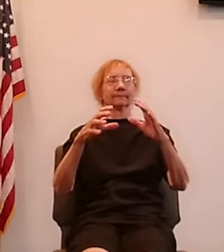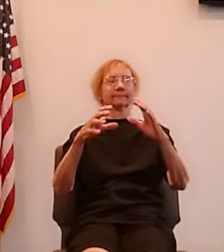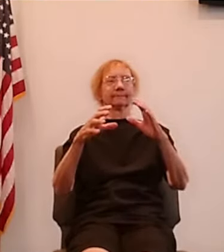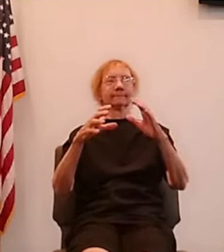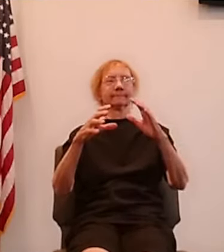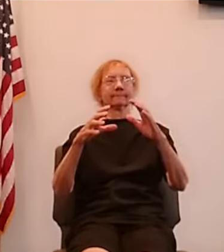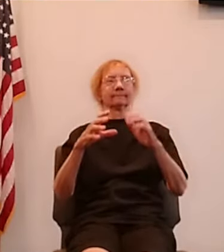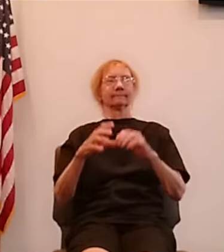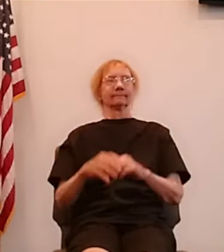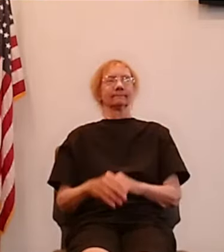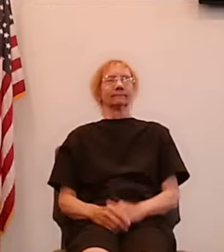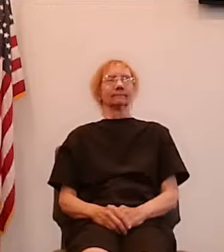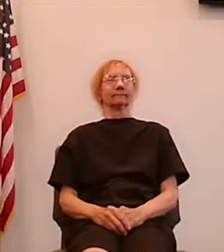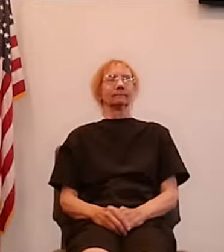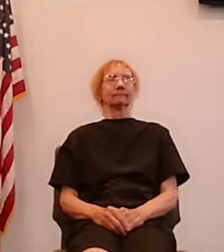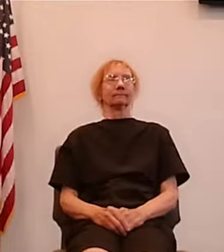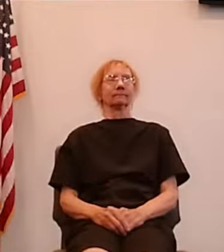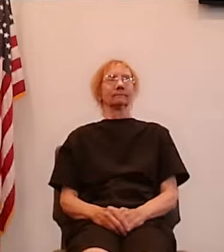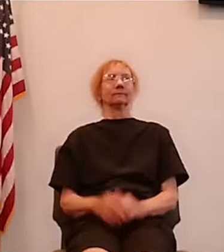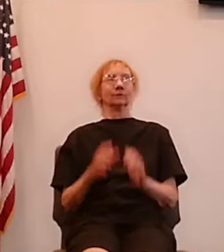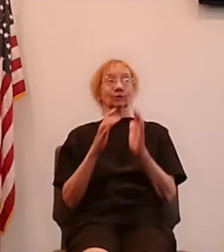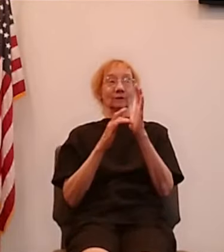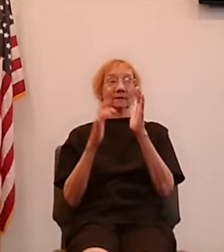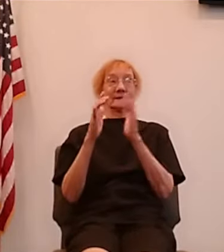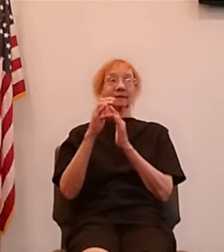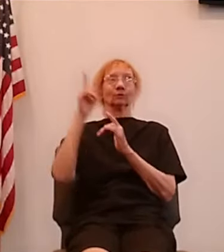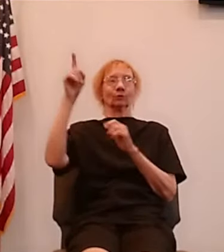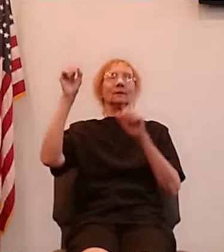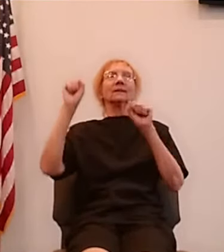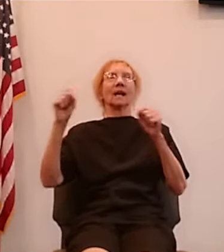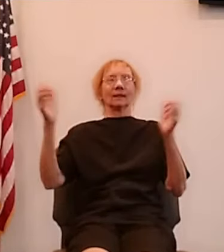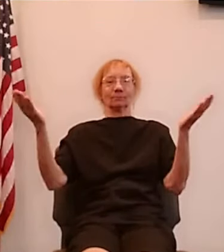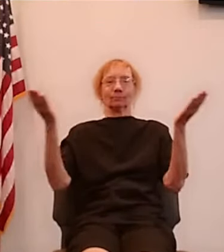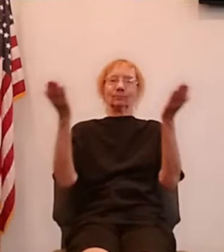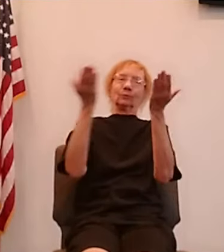the one who can bring peace to the storm.